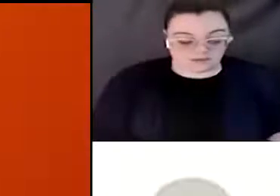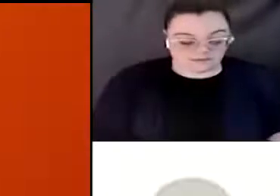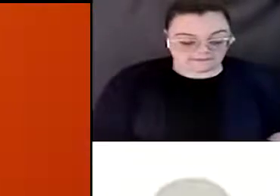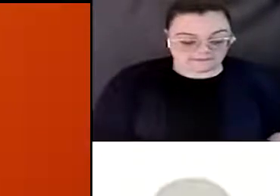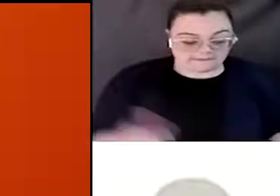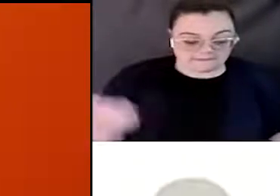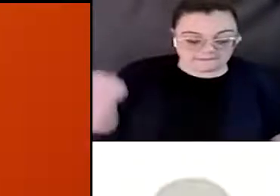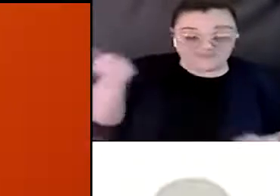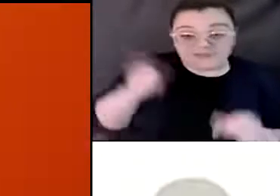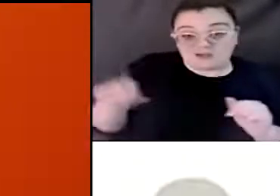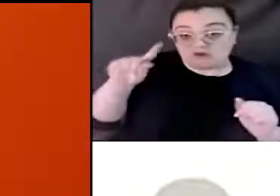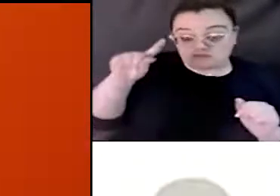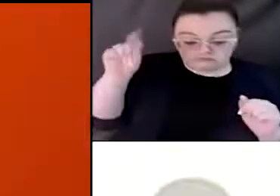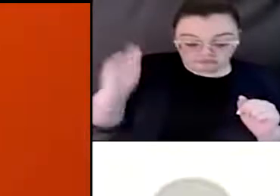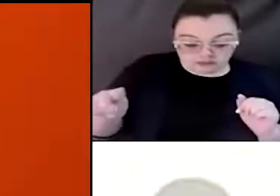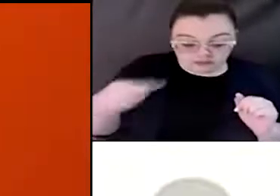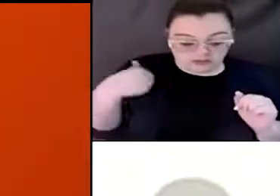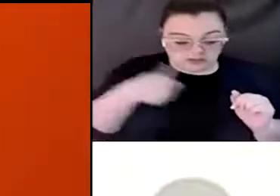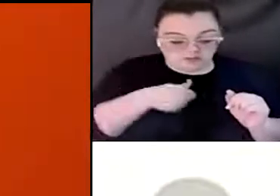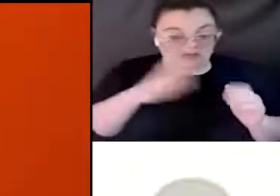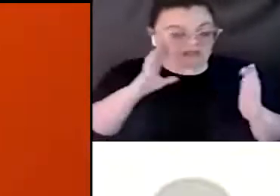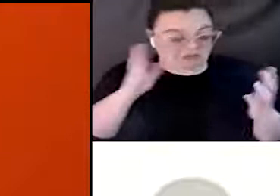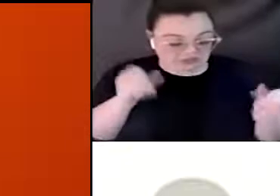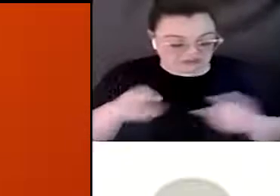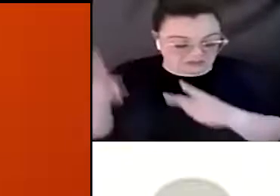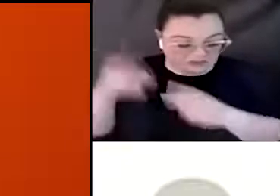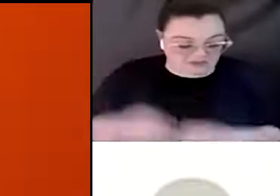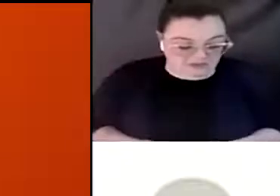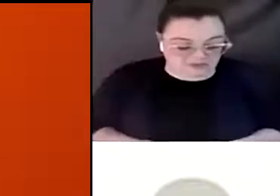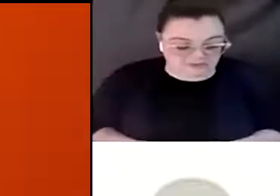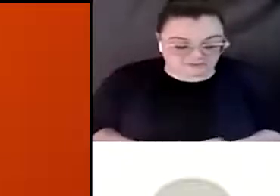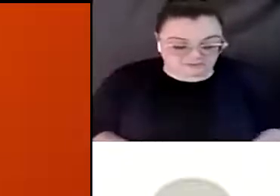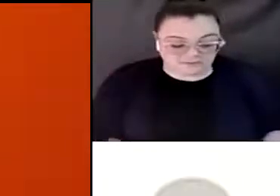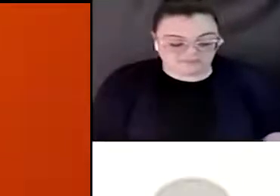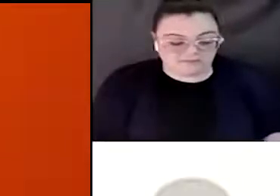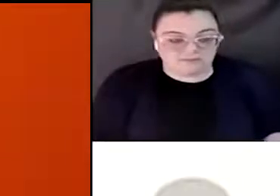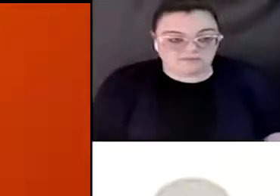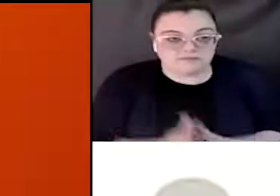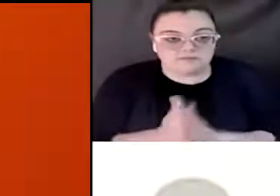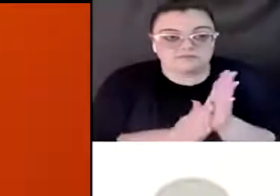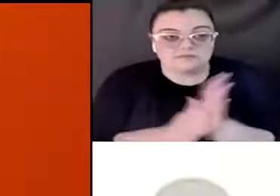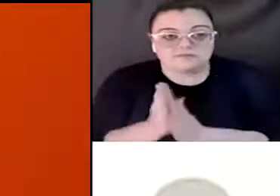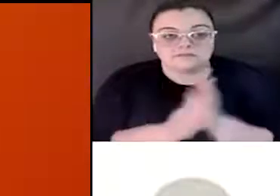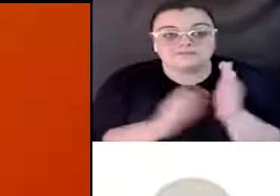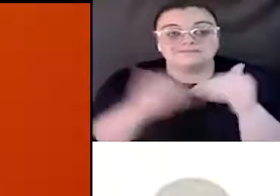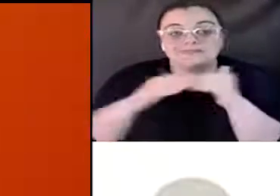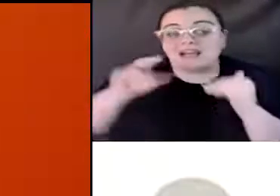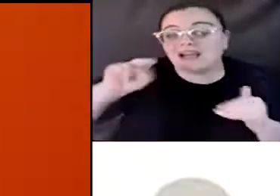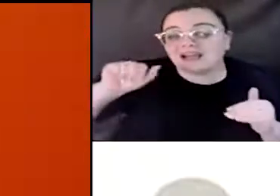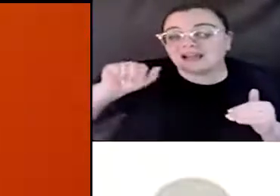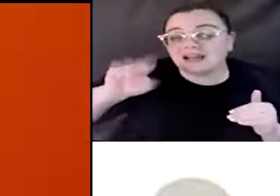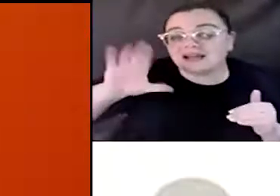be putting in the chat. We can take some at the end, perhaps. So next up, we have Nancy Brown.